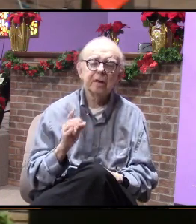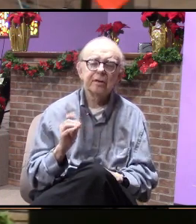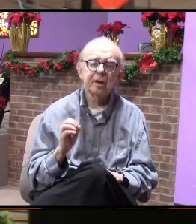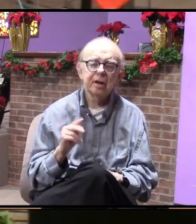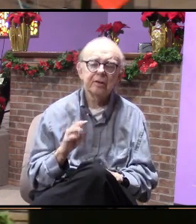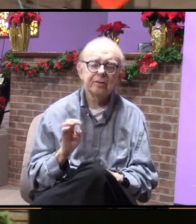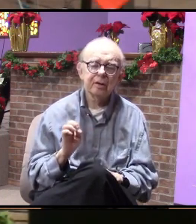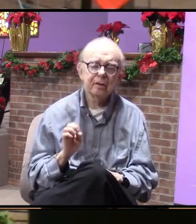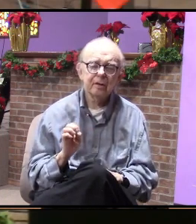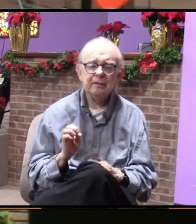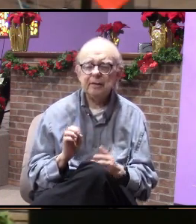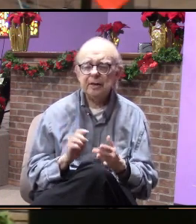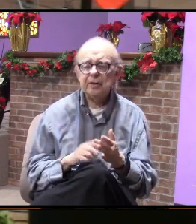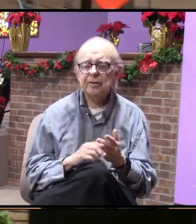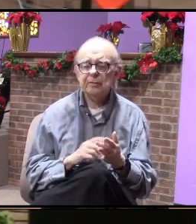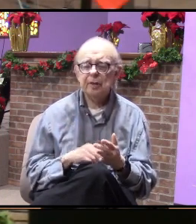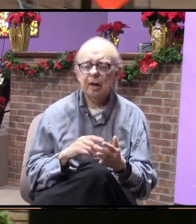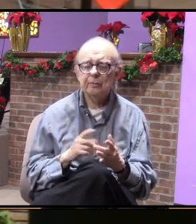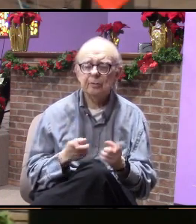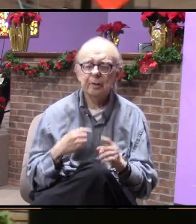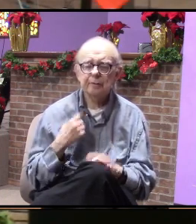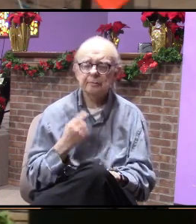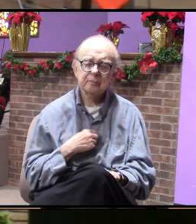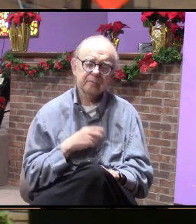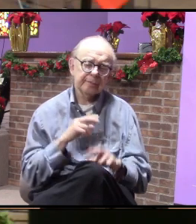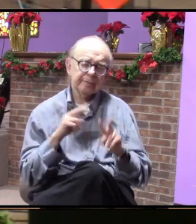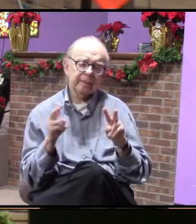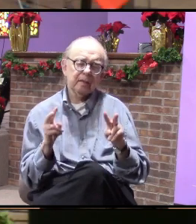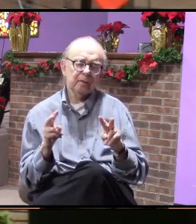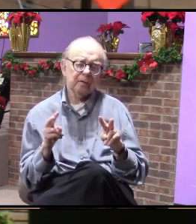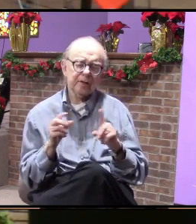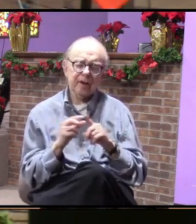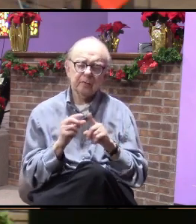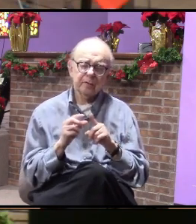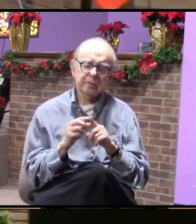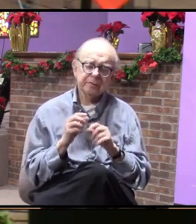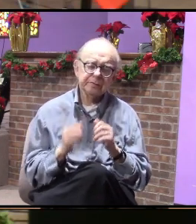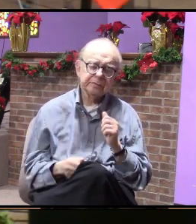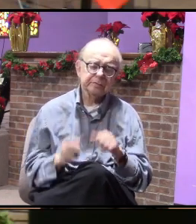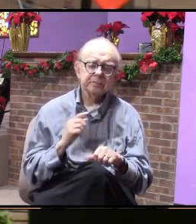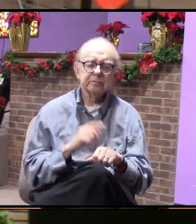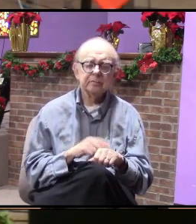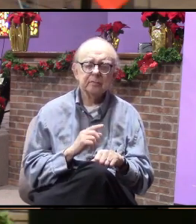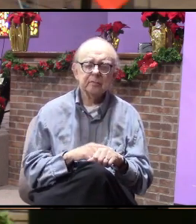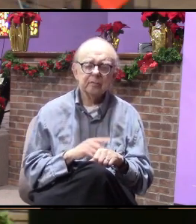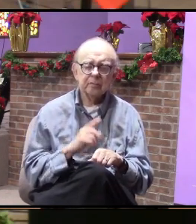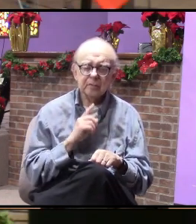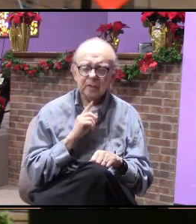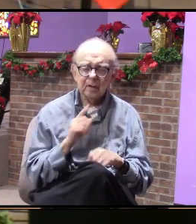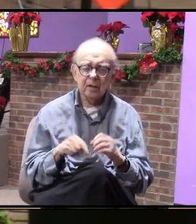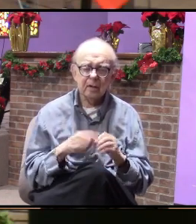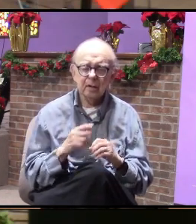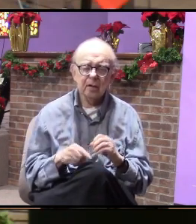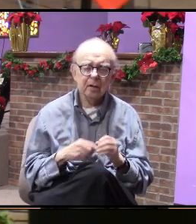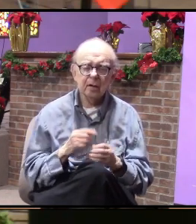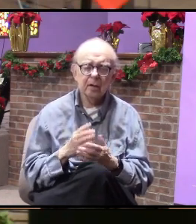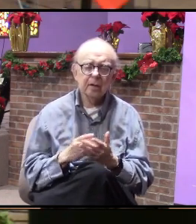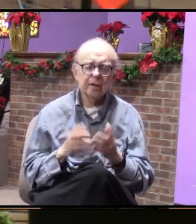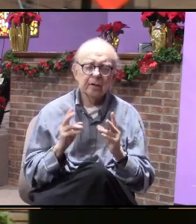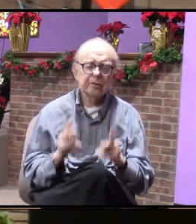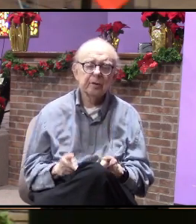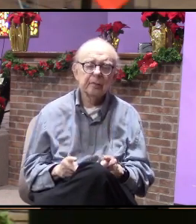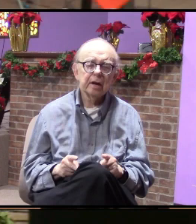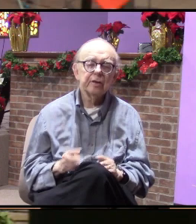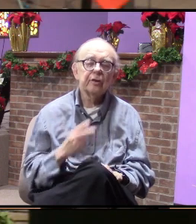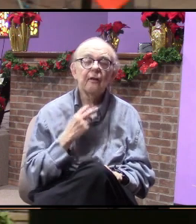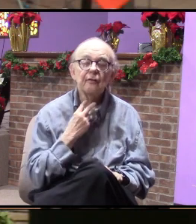And sometimes when we look at the word cadence, most of the time it's actually about someone's